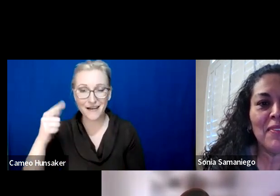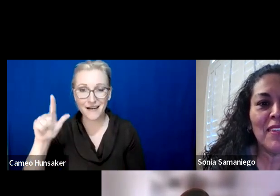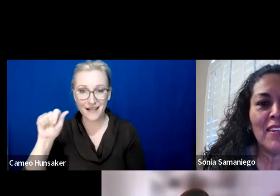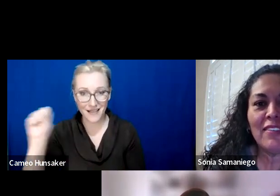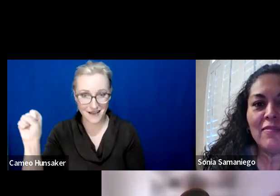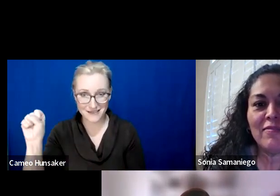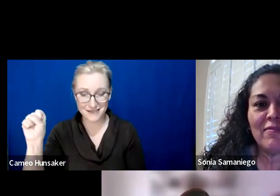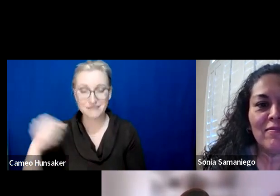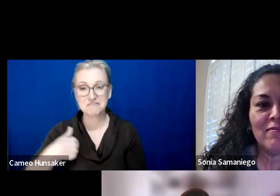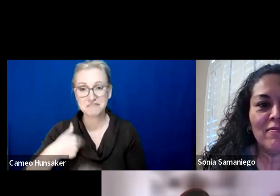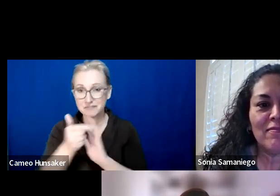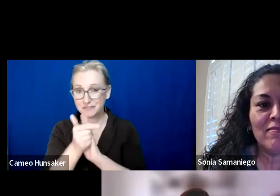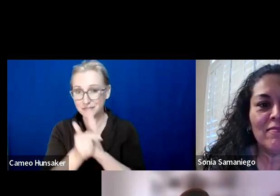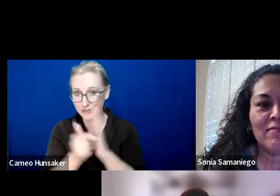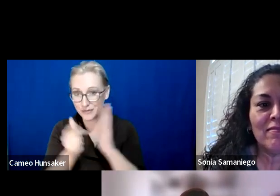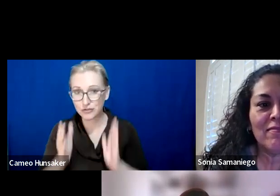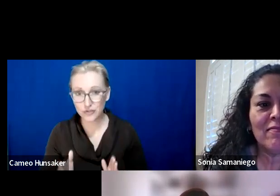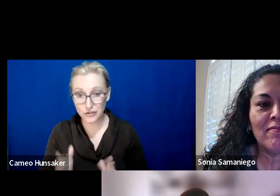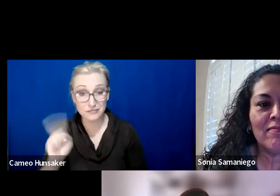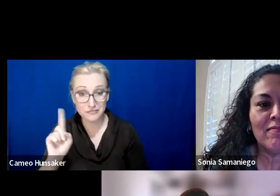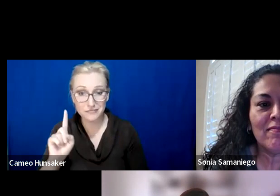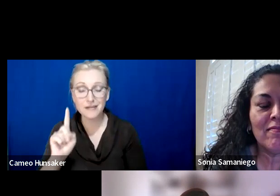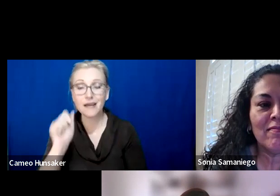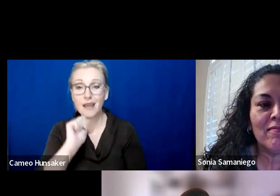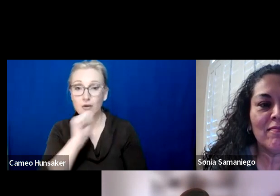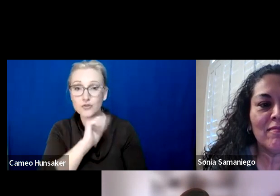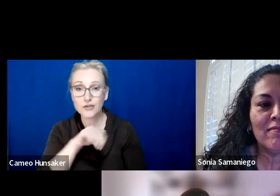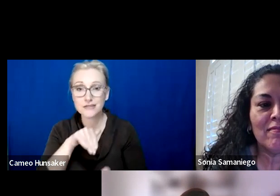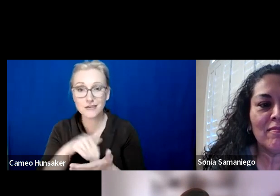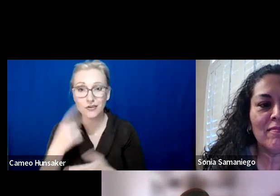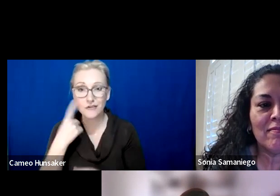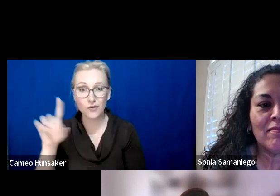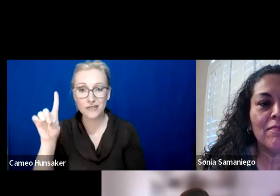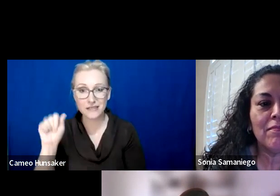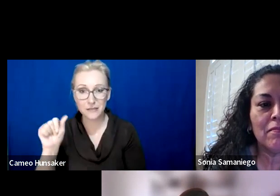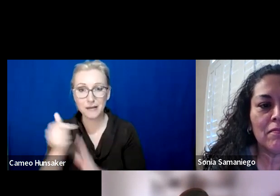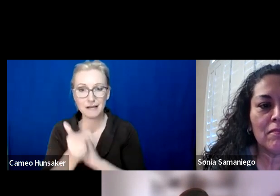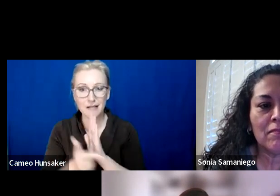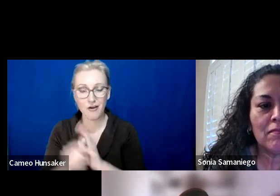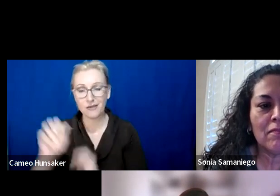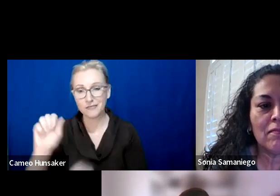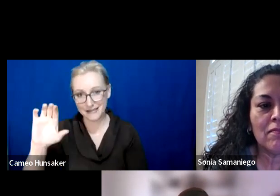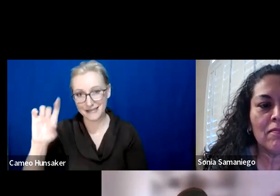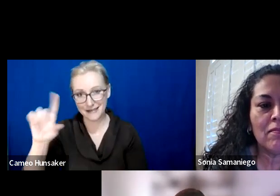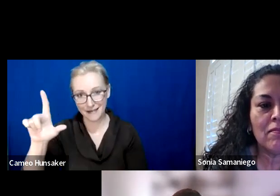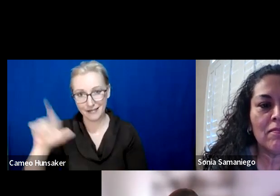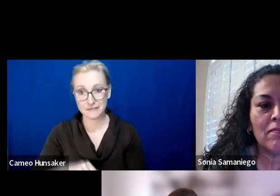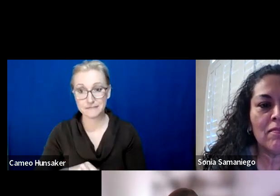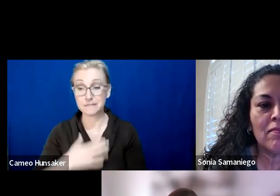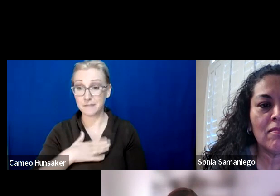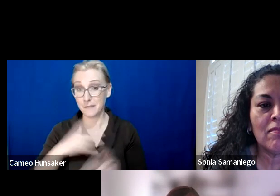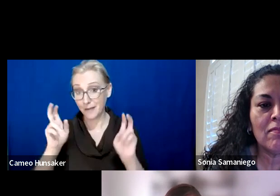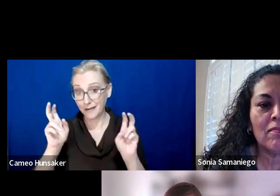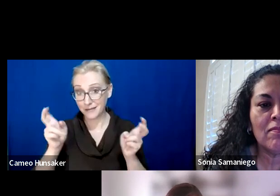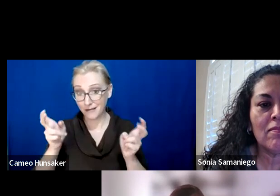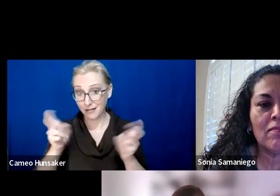I am an attorney at the Arizona Center for Disability Law. My title at the